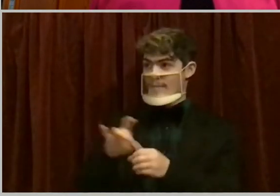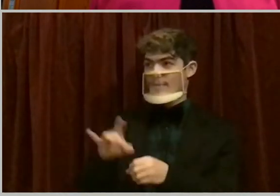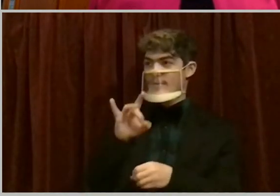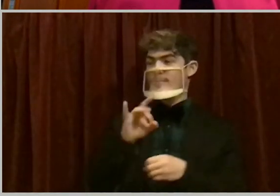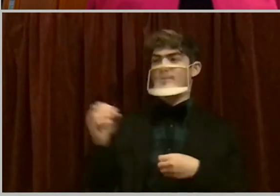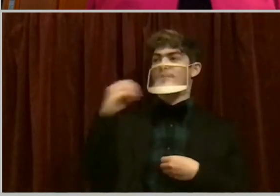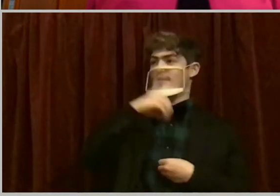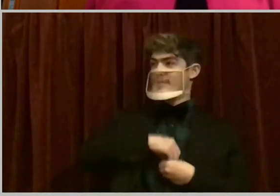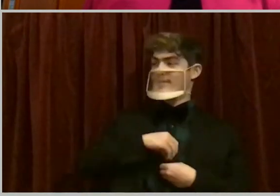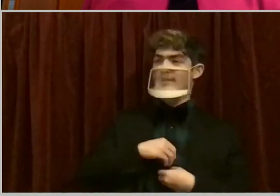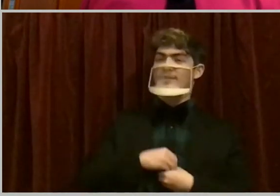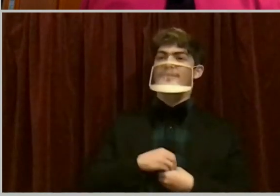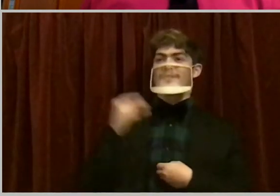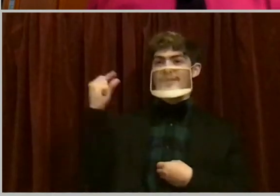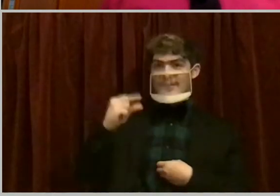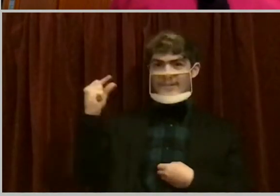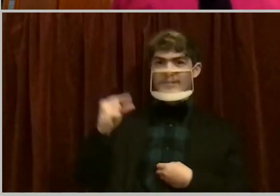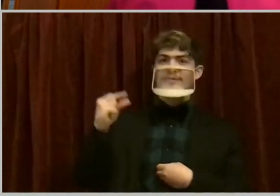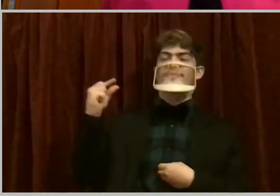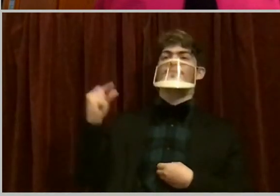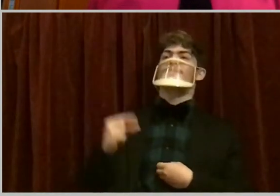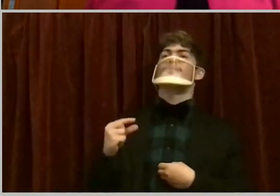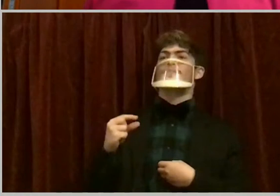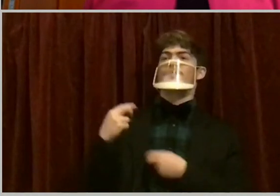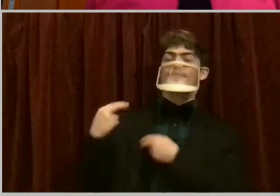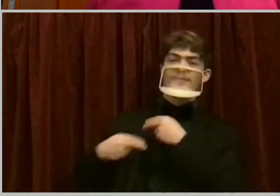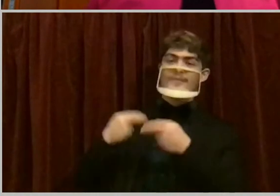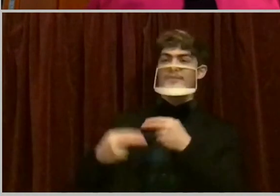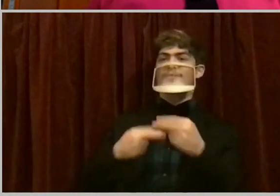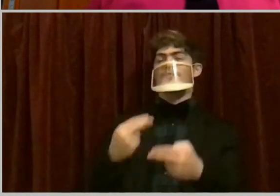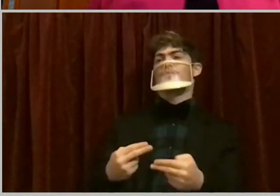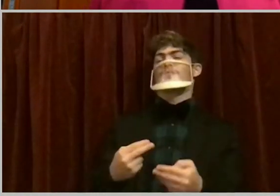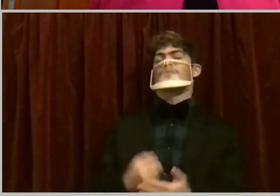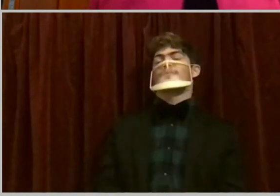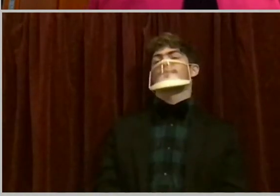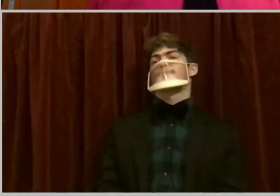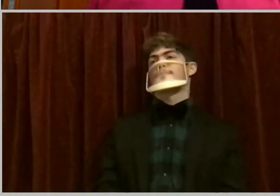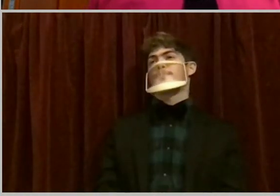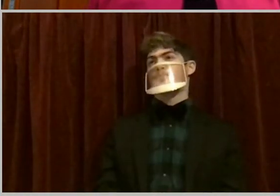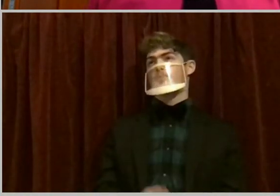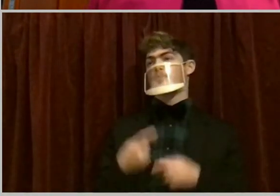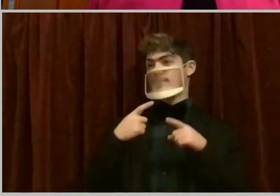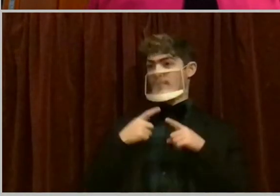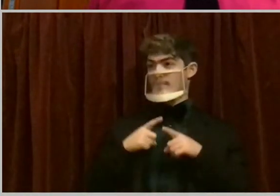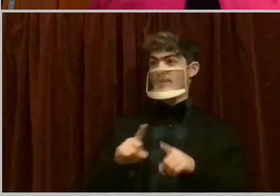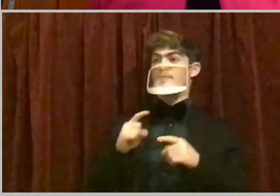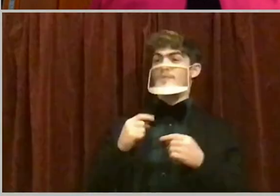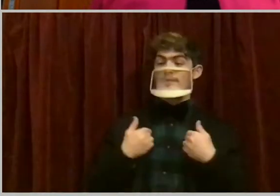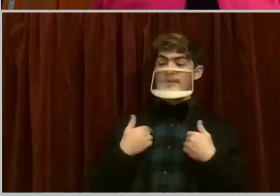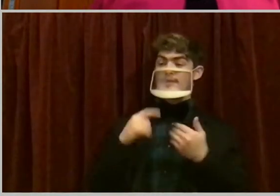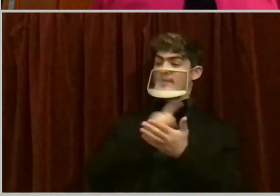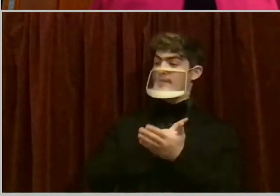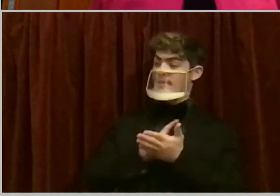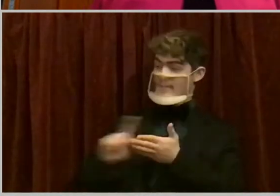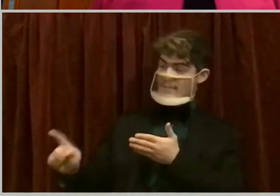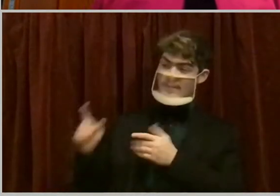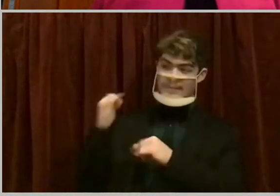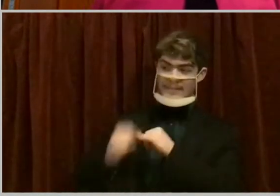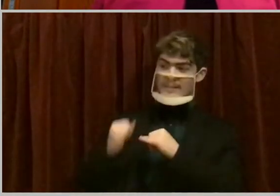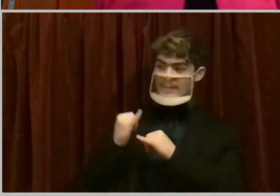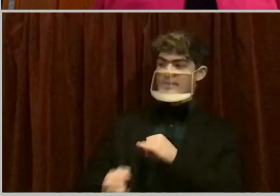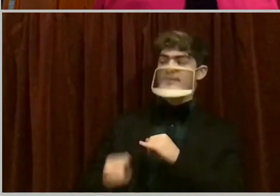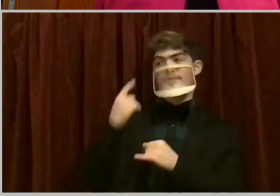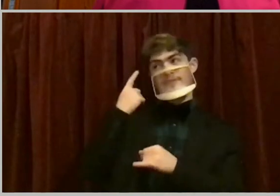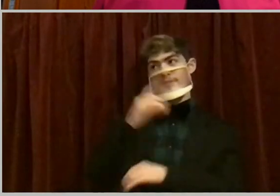to come. And we just ask, Lord, as we go full-fledged into this last week of this Christmas season, that we are just looking to share